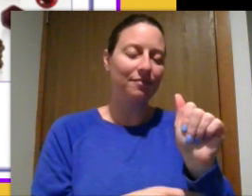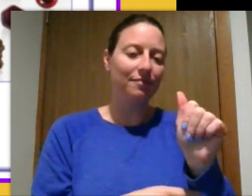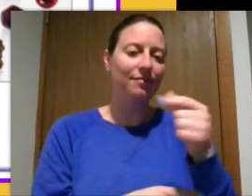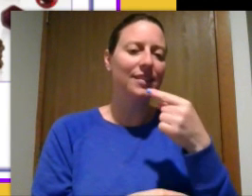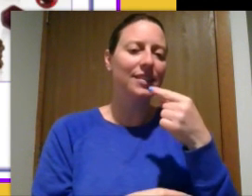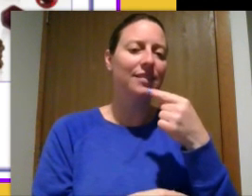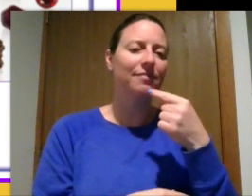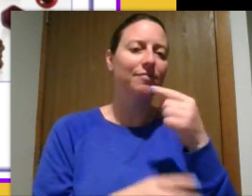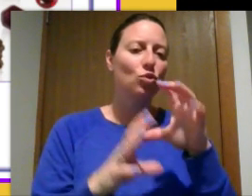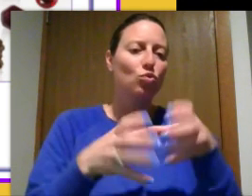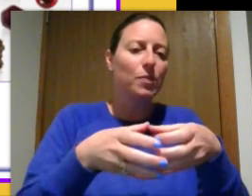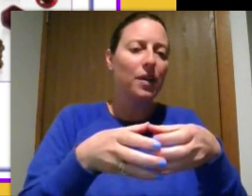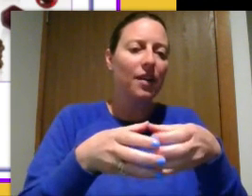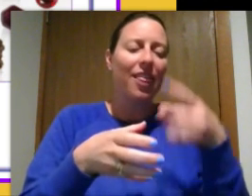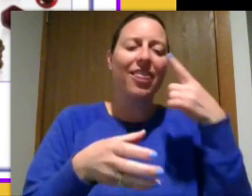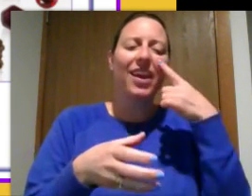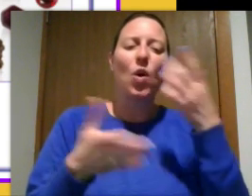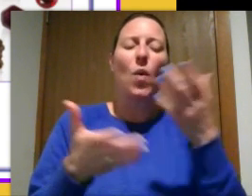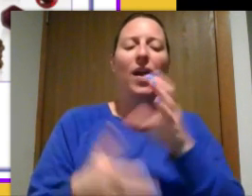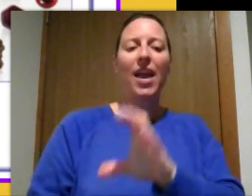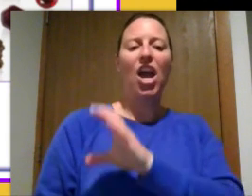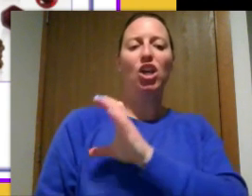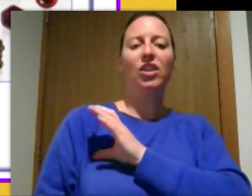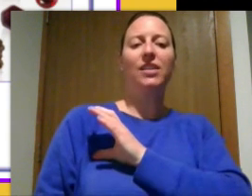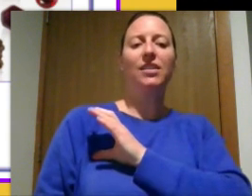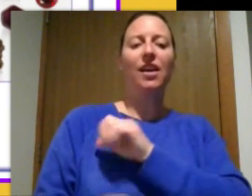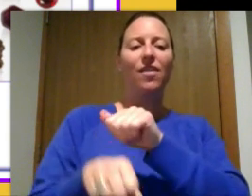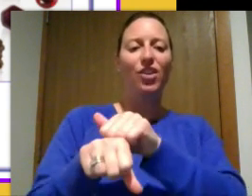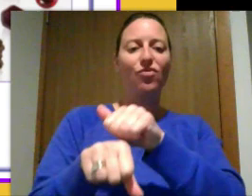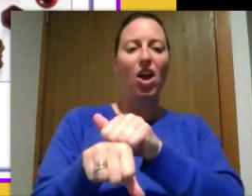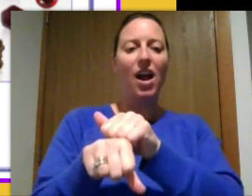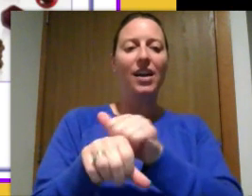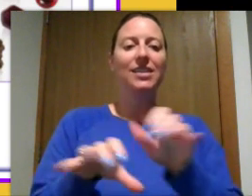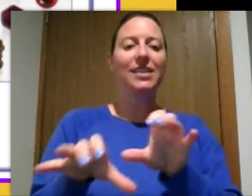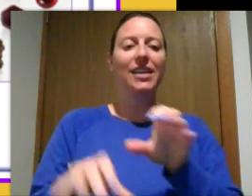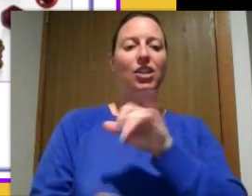what property or characteristic of the rocks did